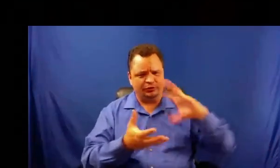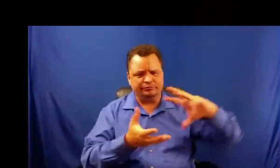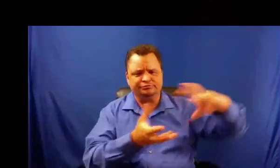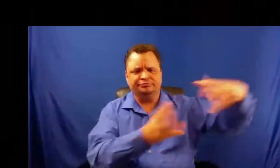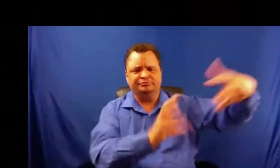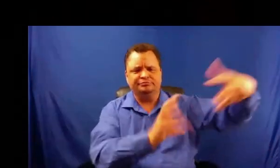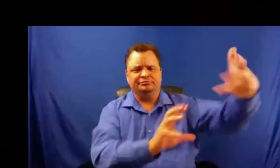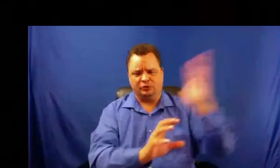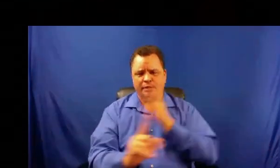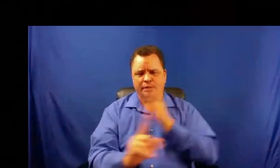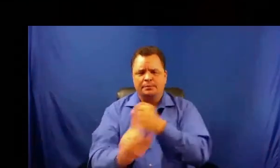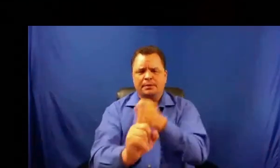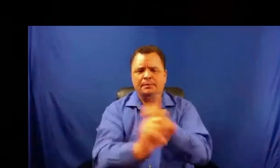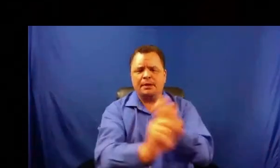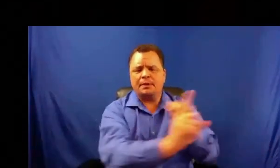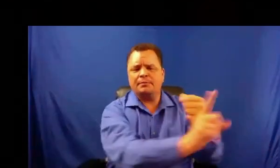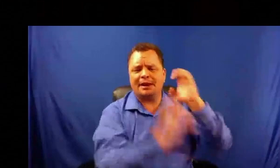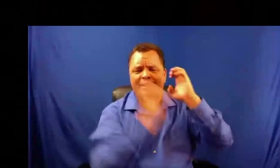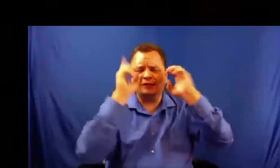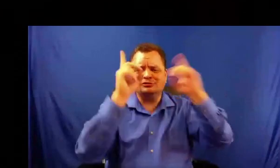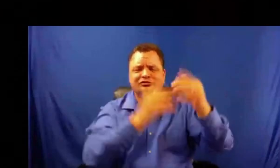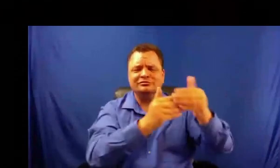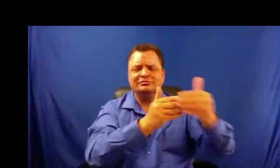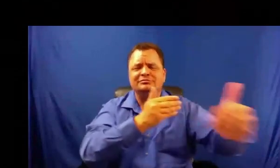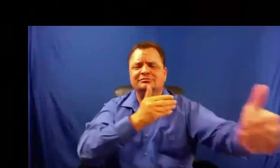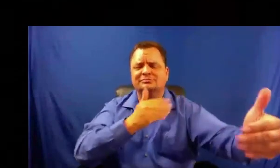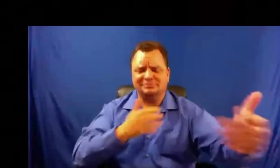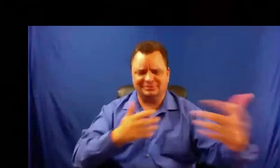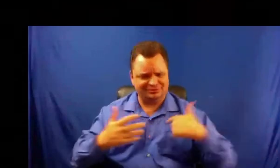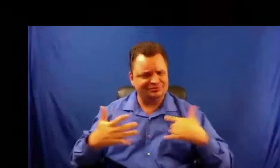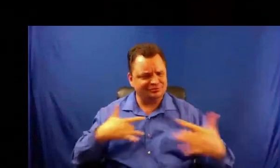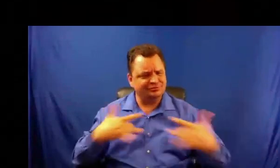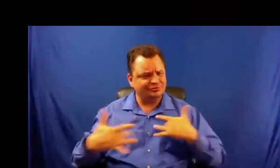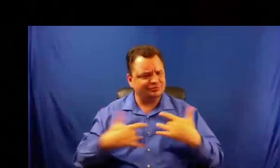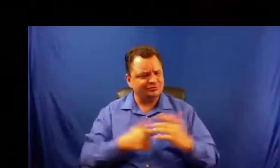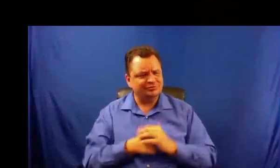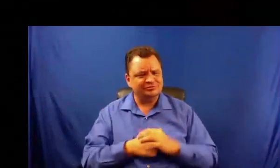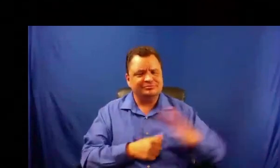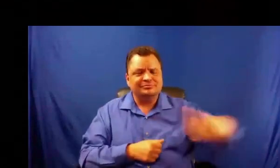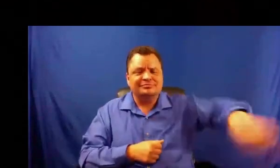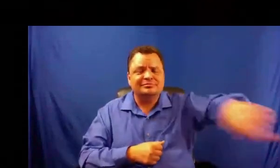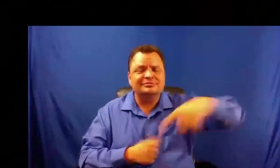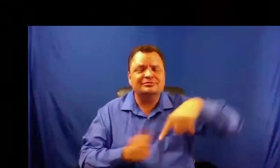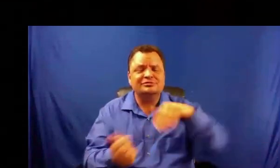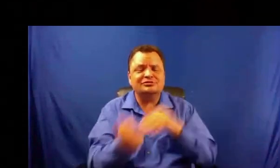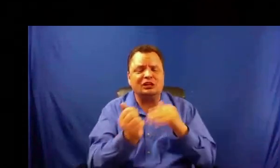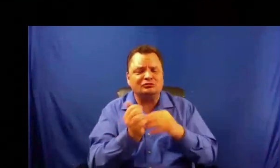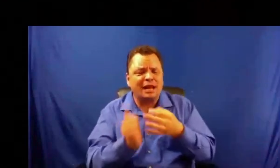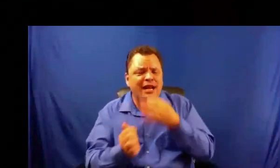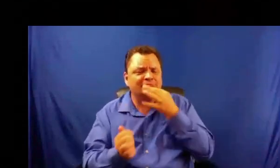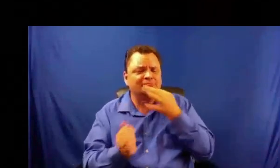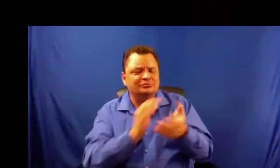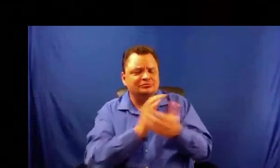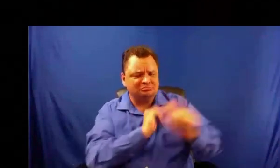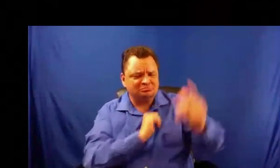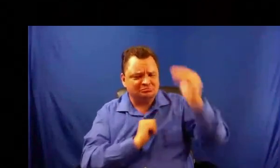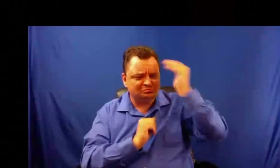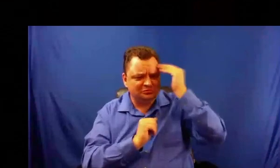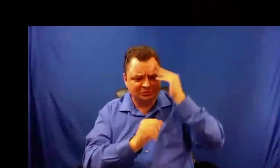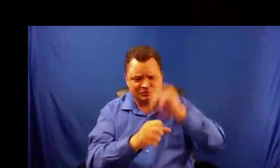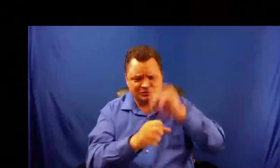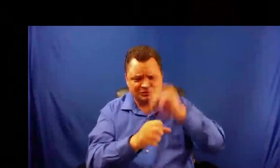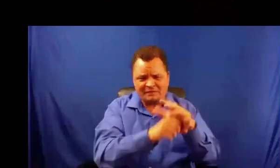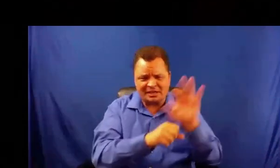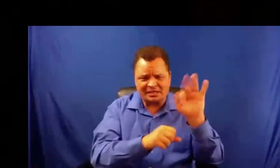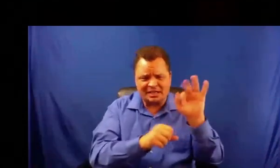on kids. You are medical experts, and you're also knowledgeable about COVID-19, its impacts, and its spread.